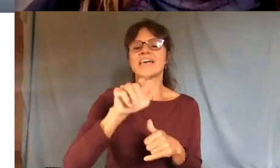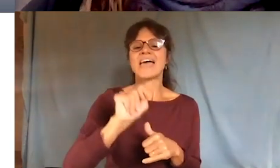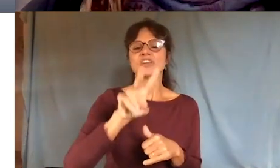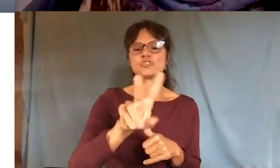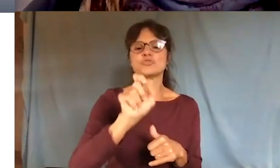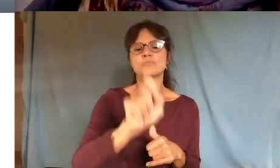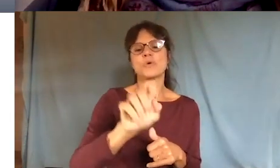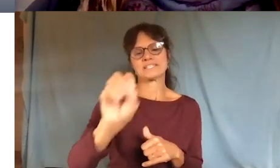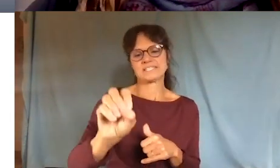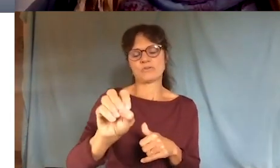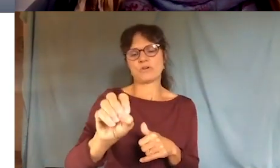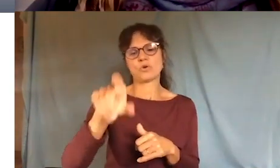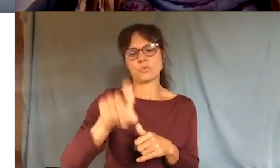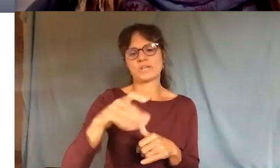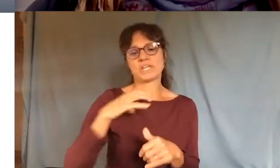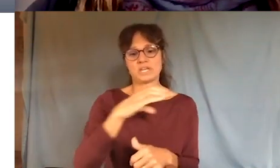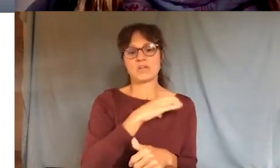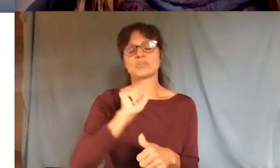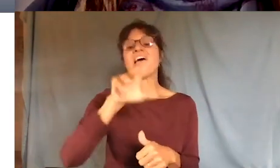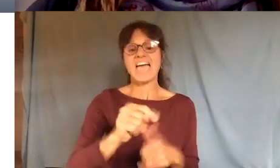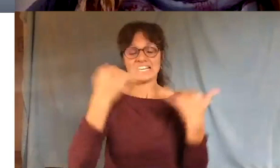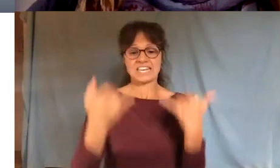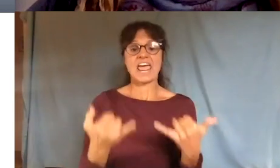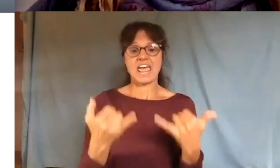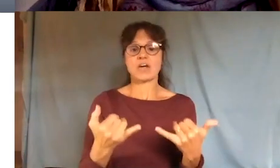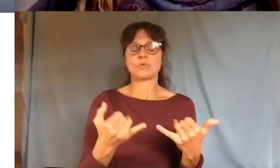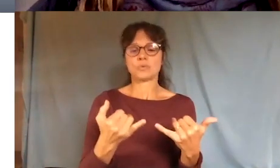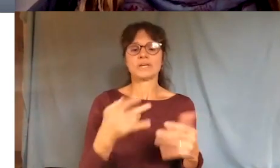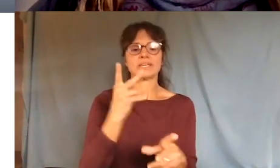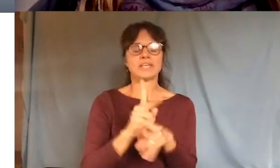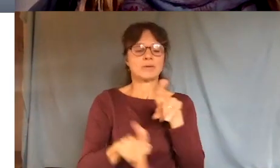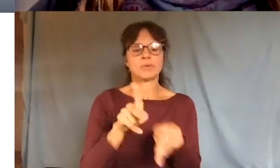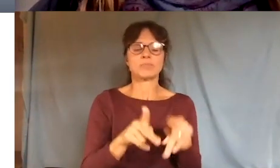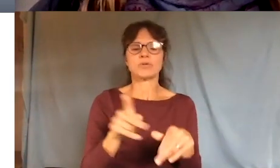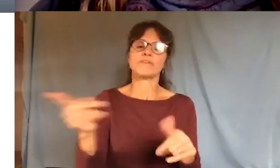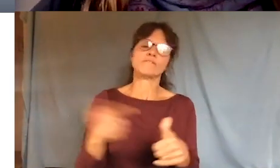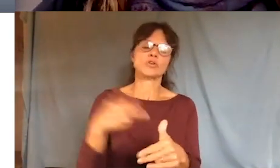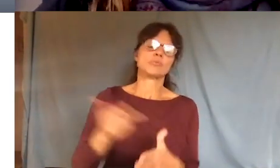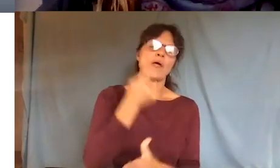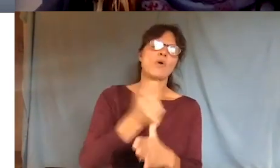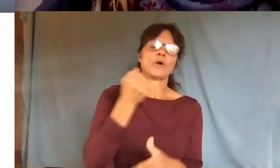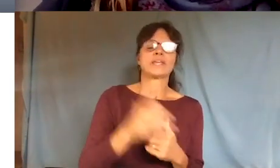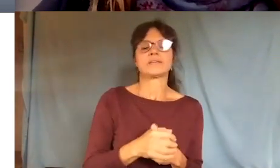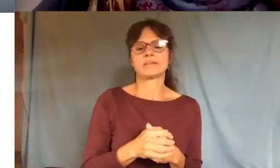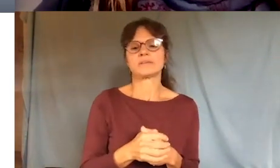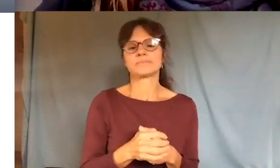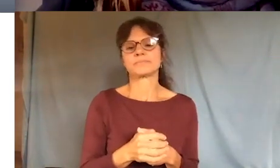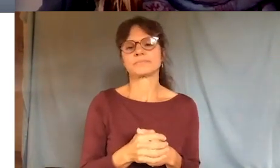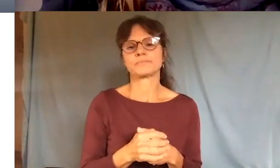will. And so we need Congress to act on this bill now and keep people a priority. Next slide, please.